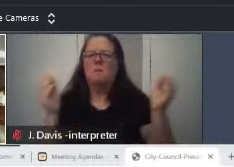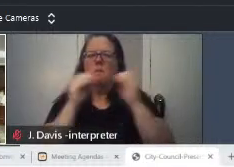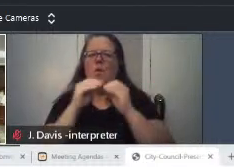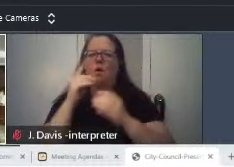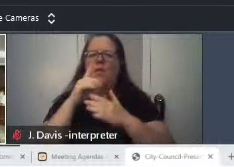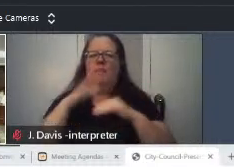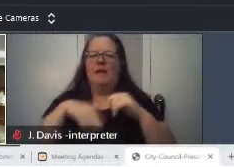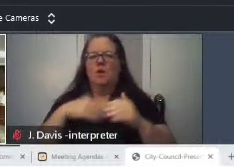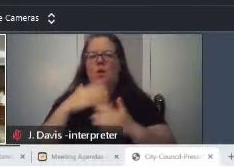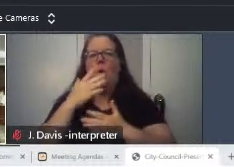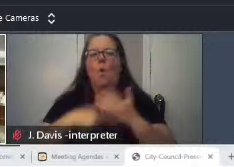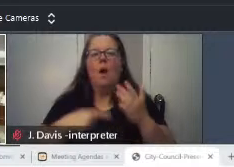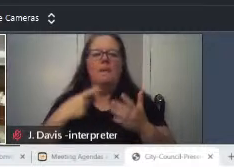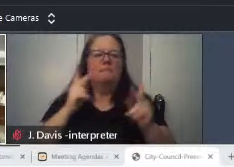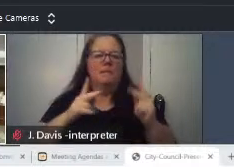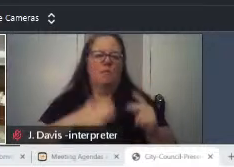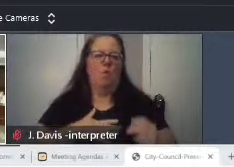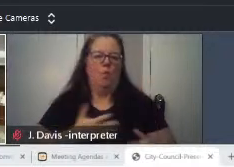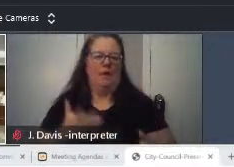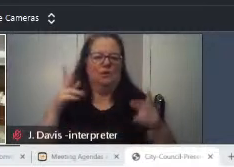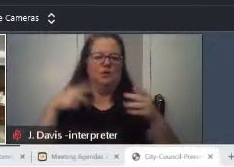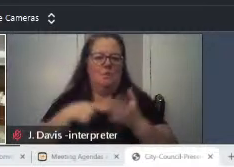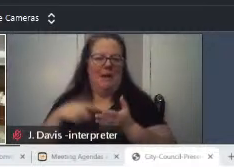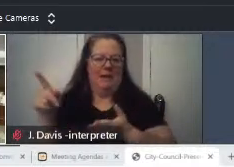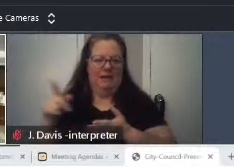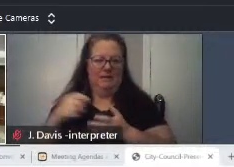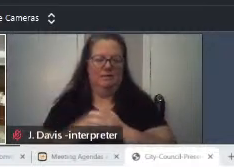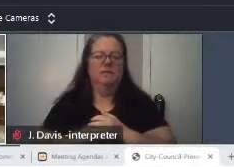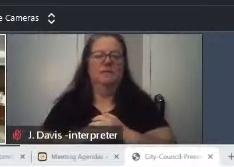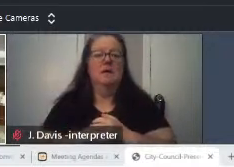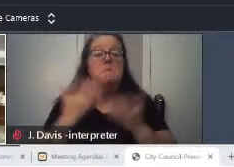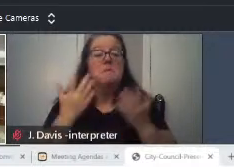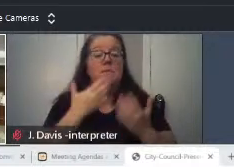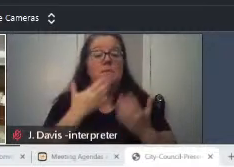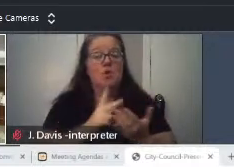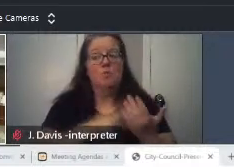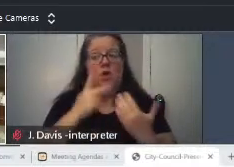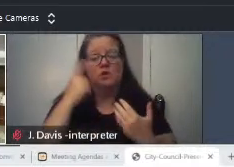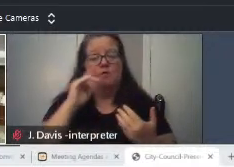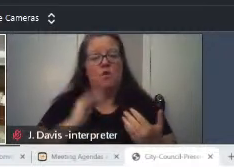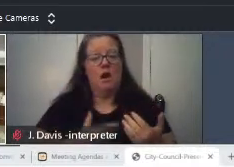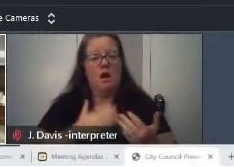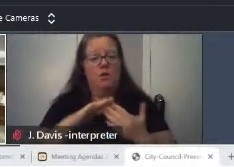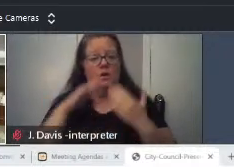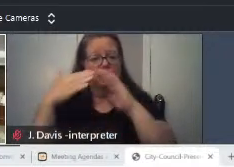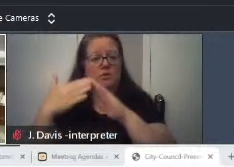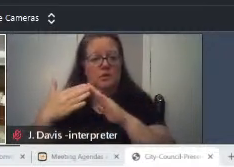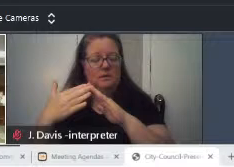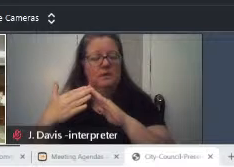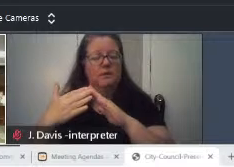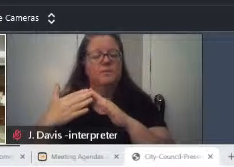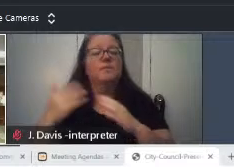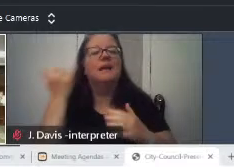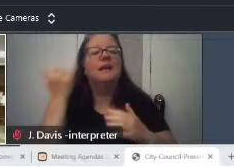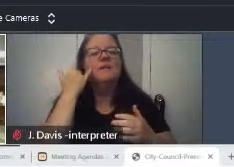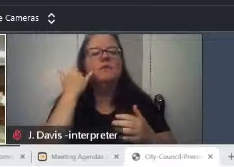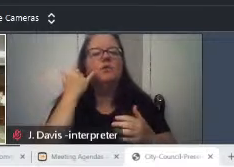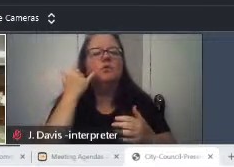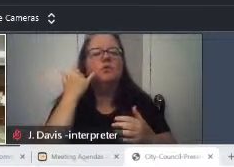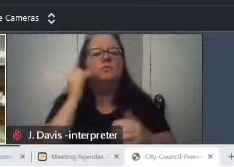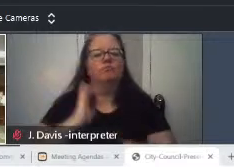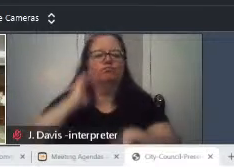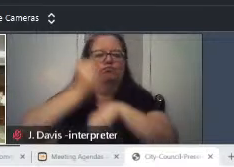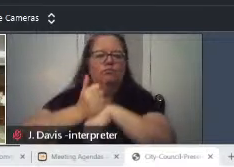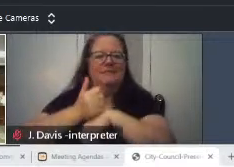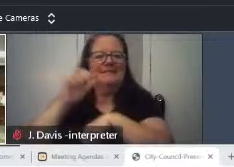think this sounds like a really good project for the community. And, admittedly, I guess if you put a 10-story hotel